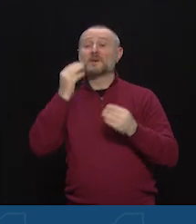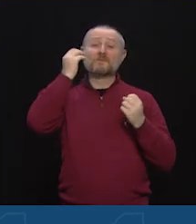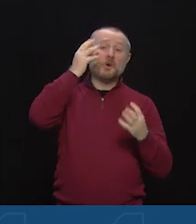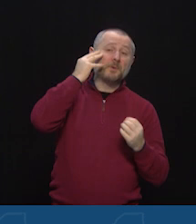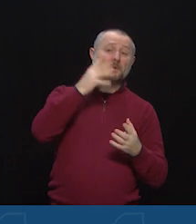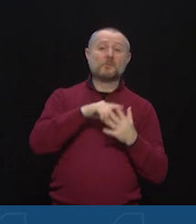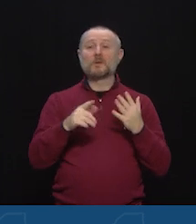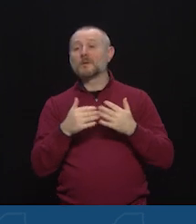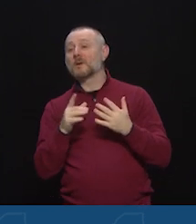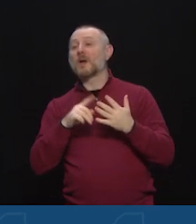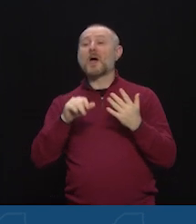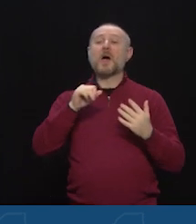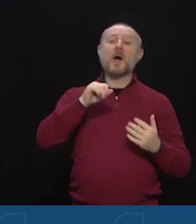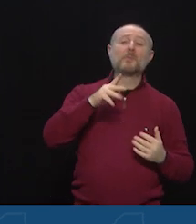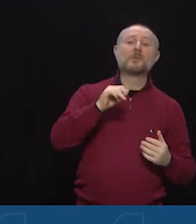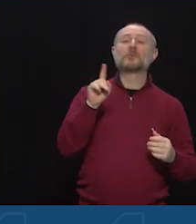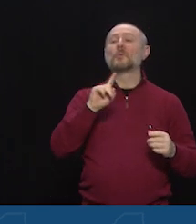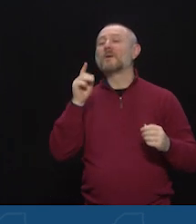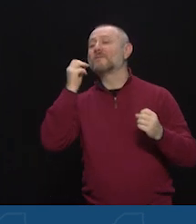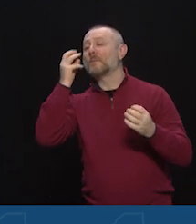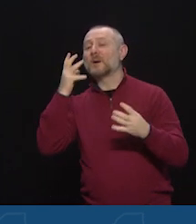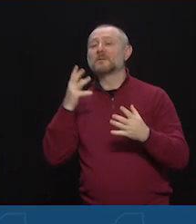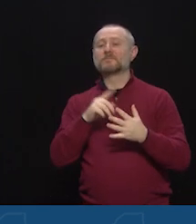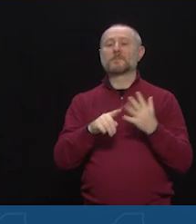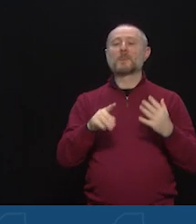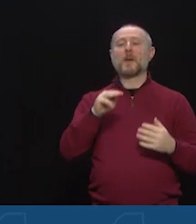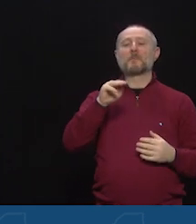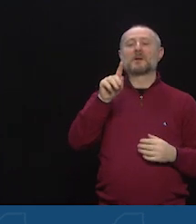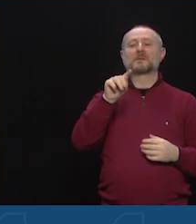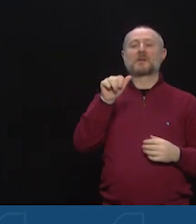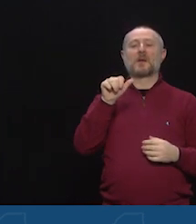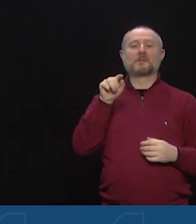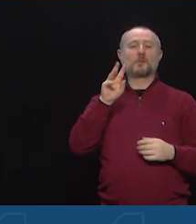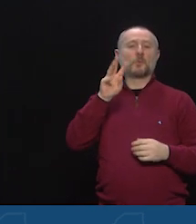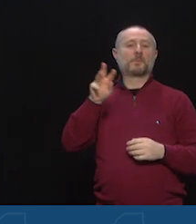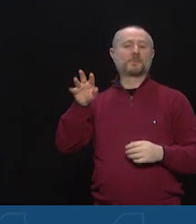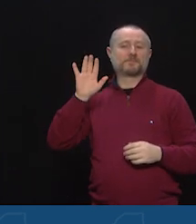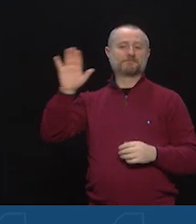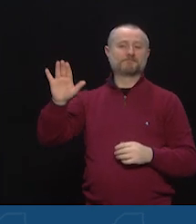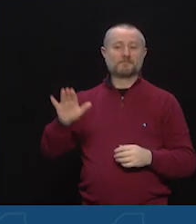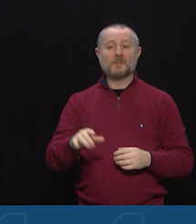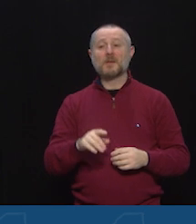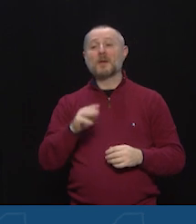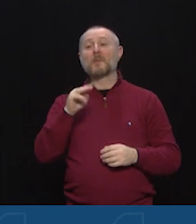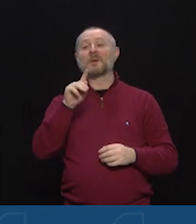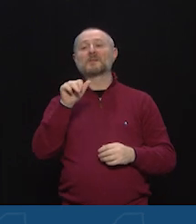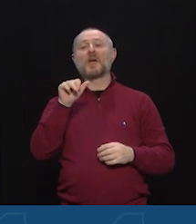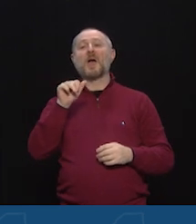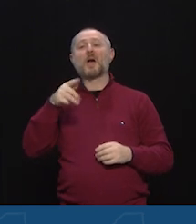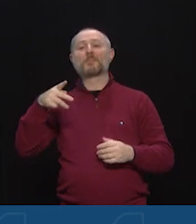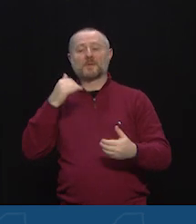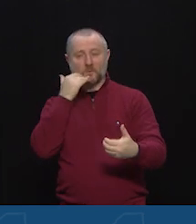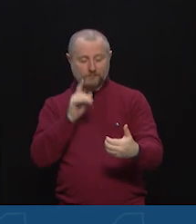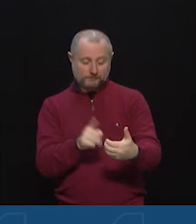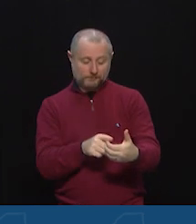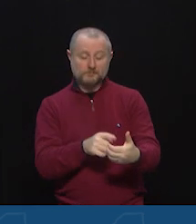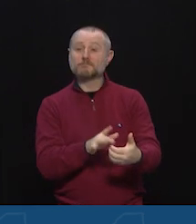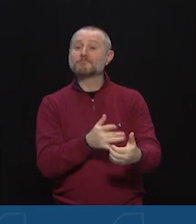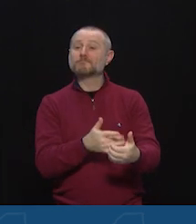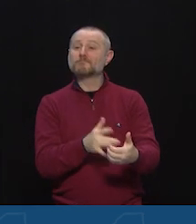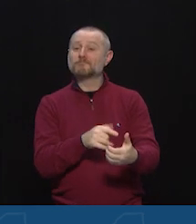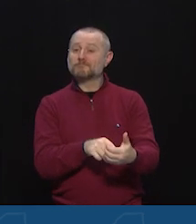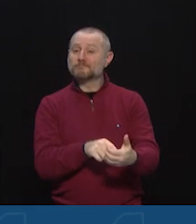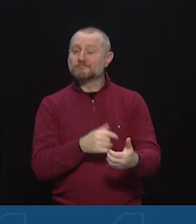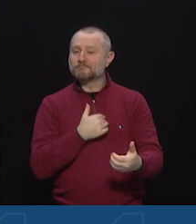that is, check the MTA website and especially the MTA apps, which have very accurate real-time information, My